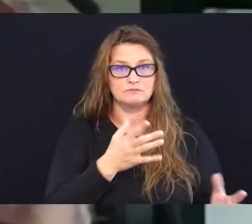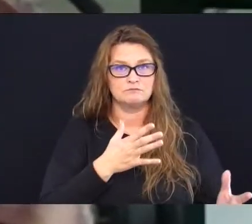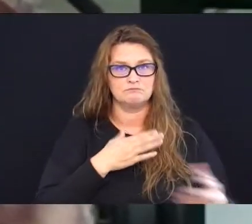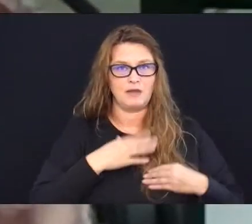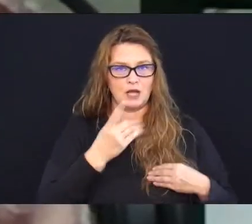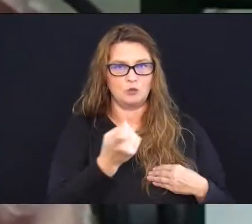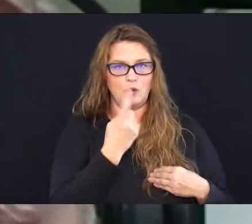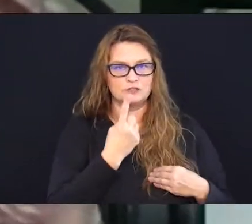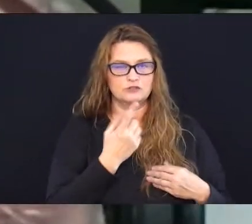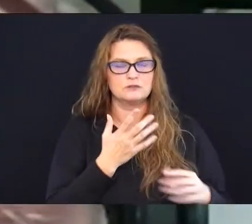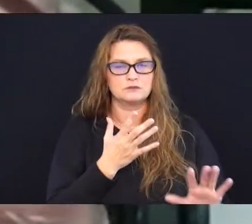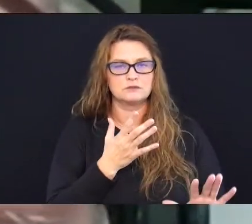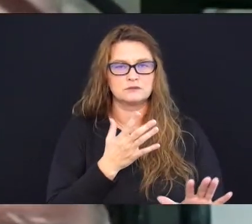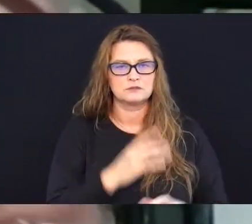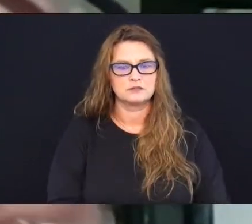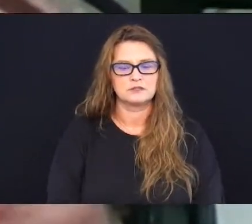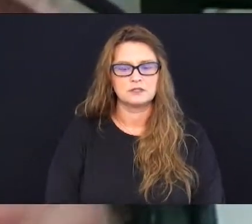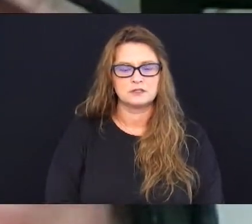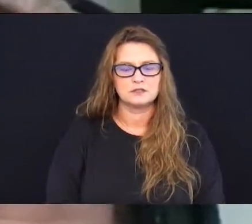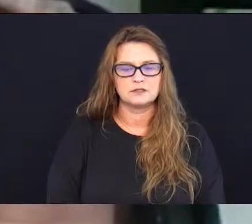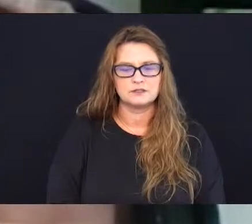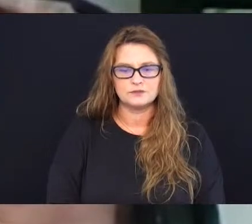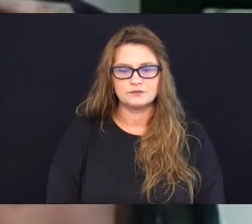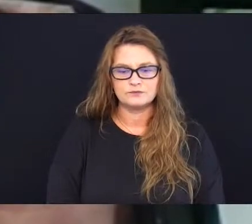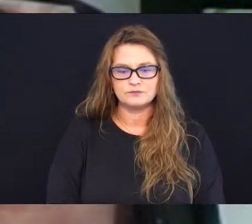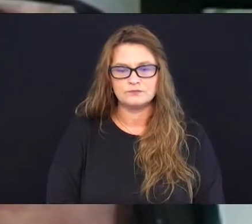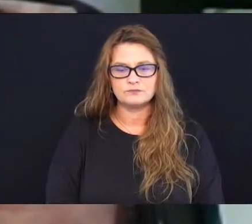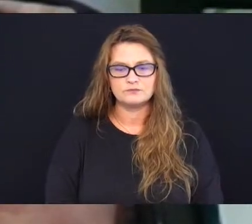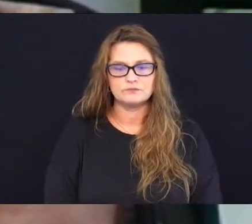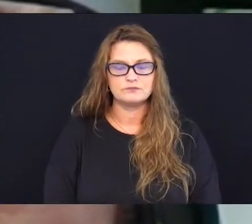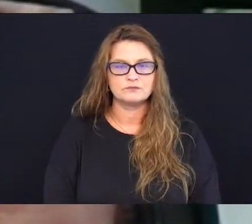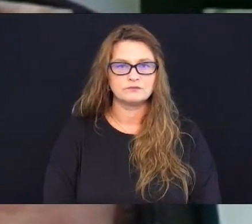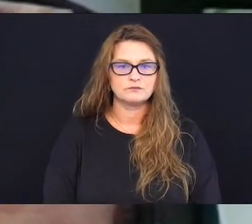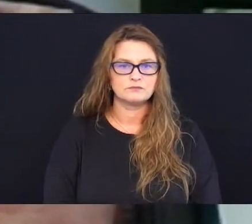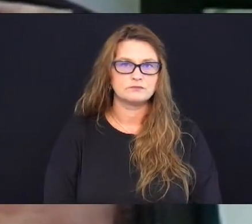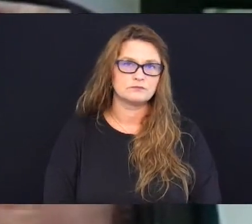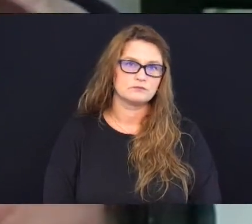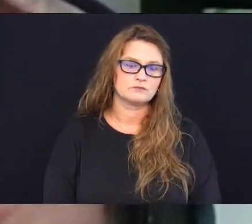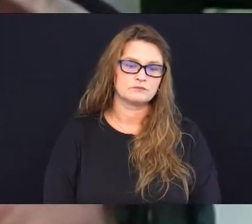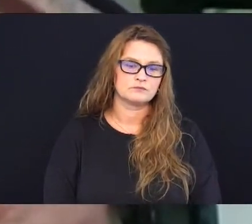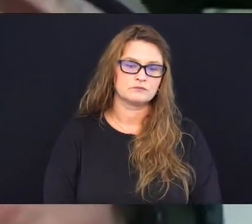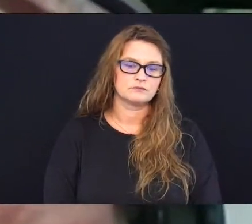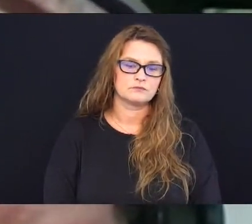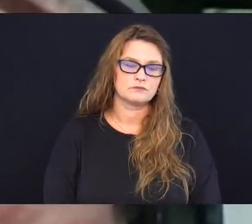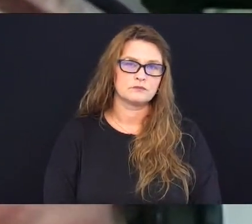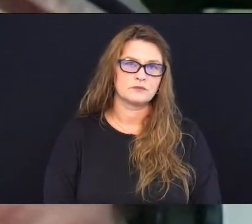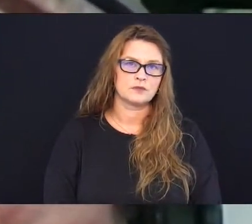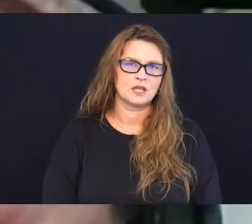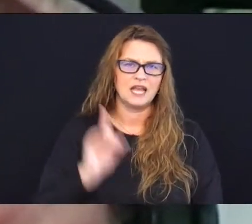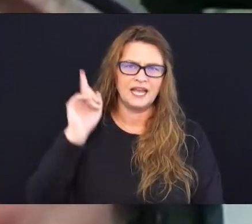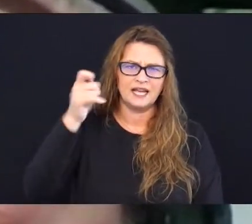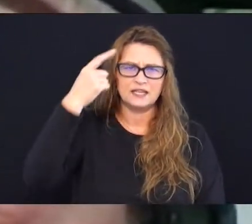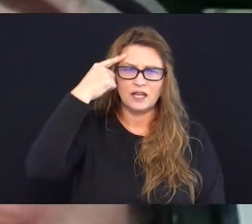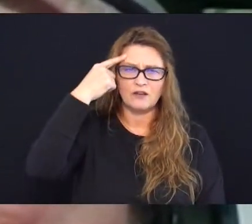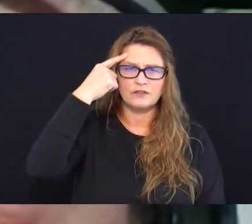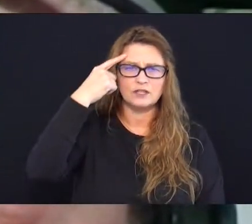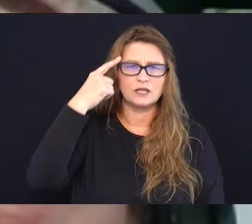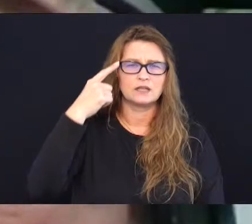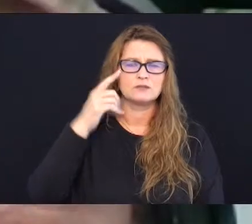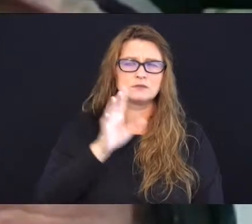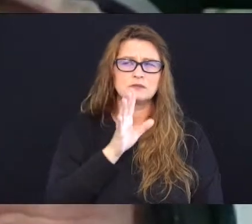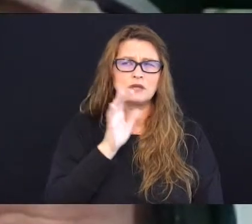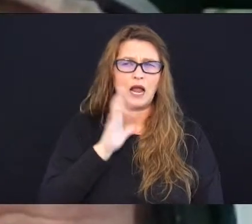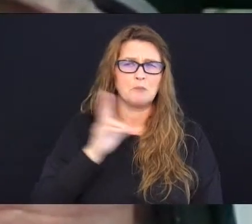Governor, if I can ask about some of the things you said about the energy